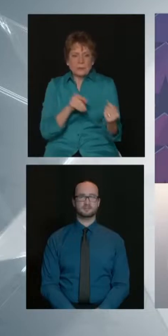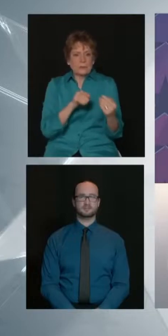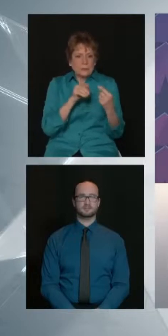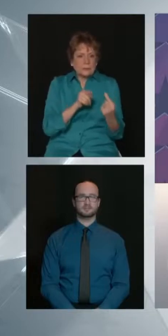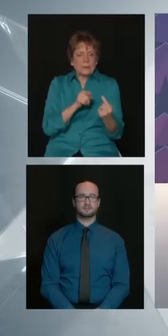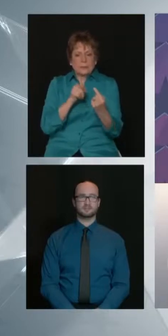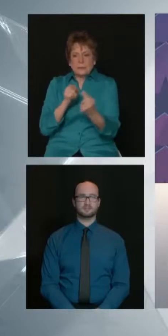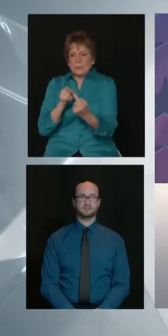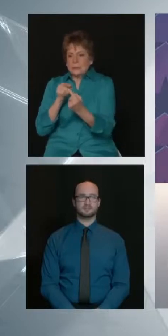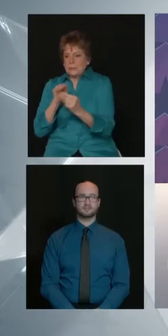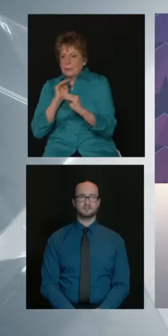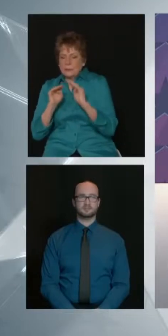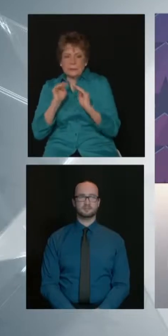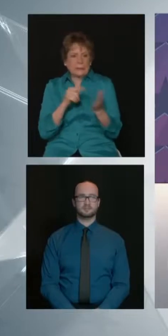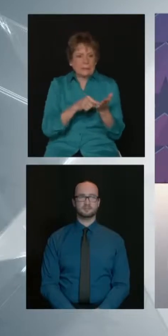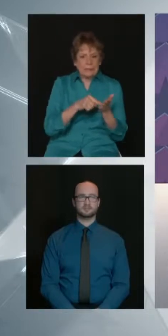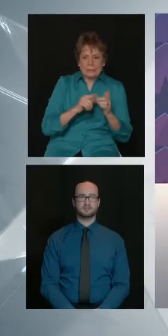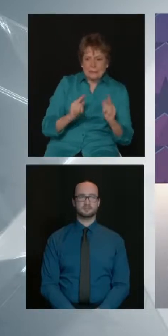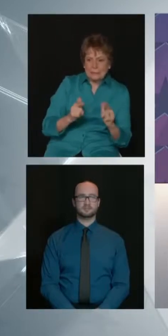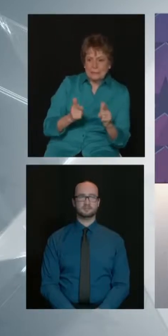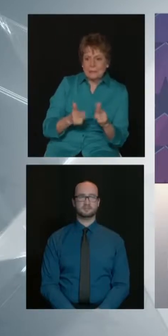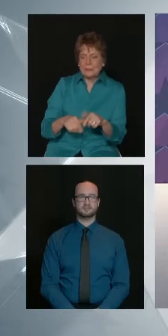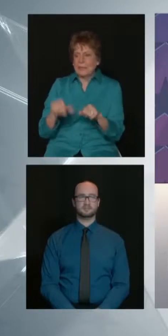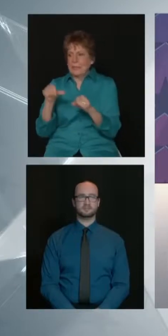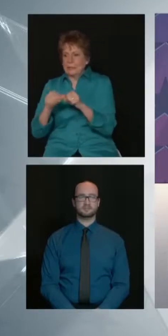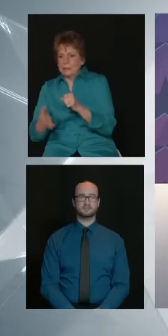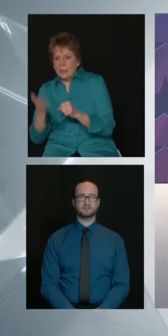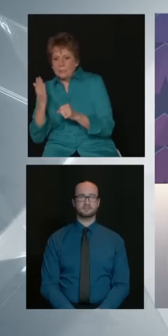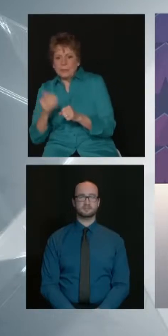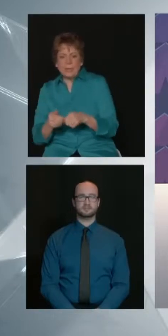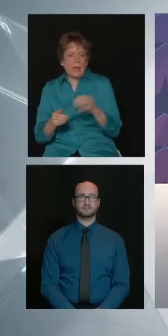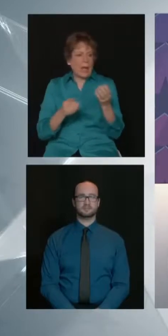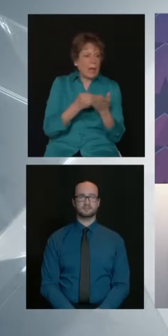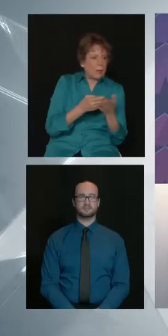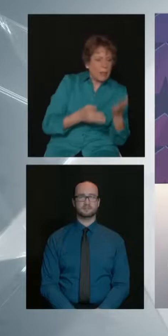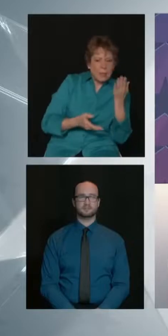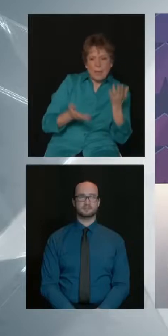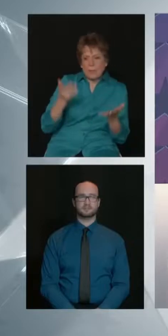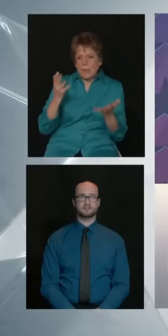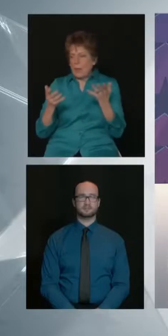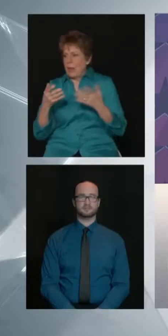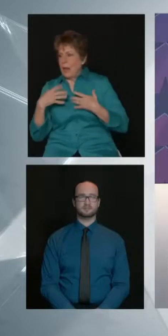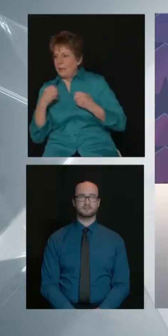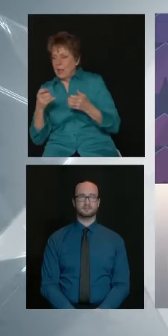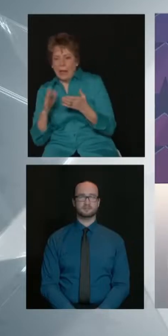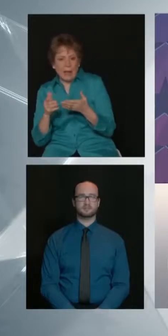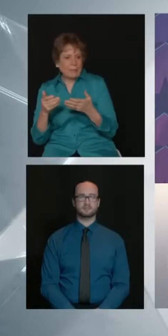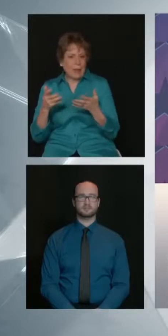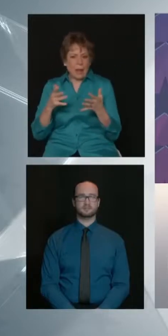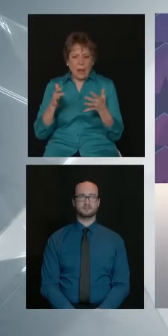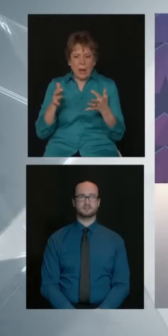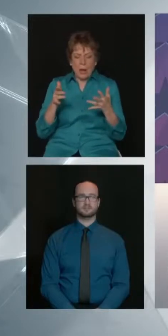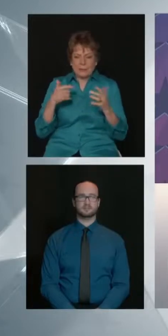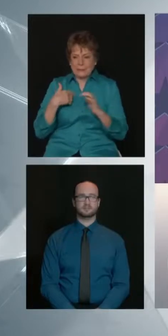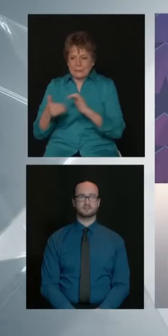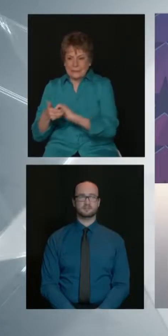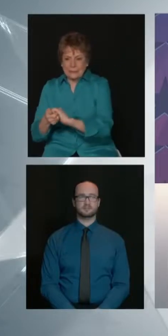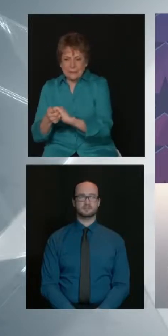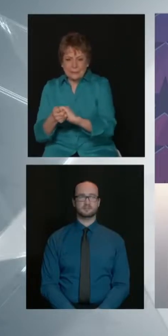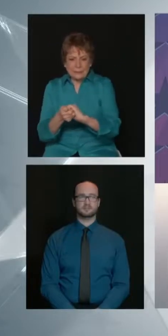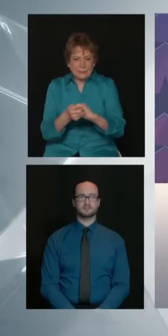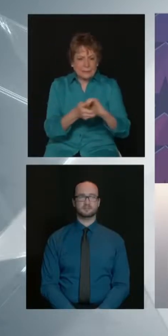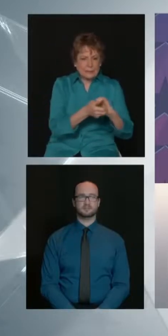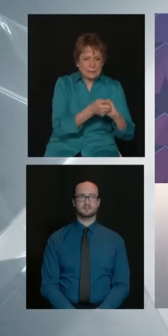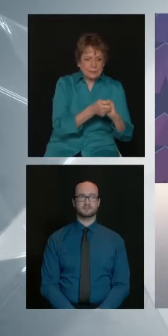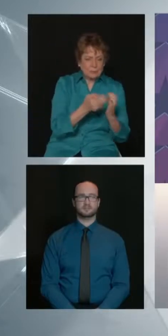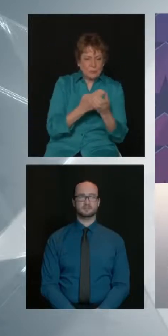to bring manufacturing back to America to cut costs. And when Democrats are wrong, like on the border, I call them